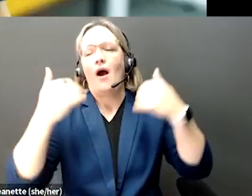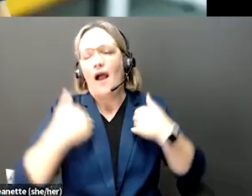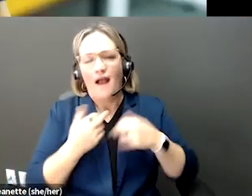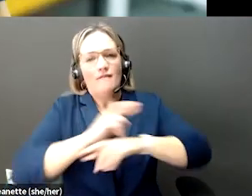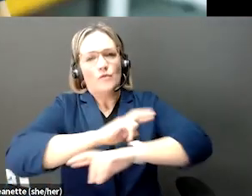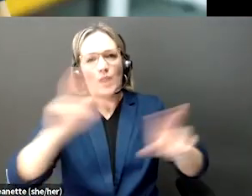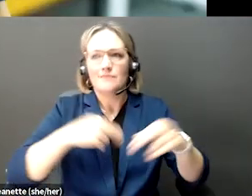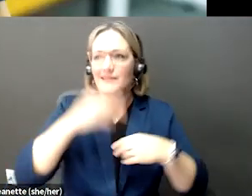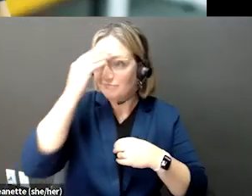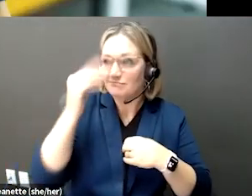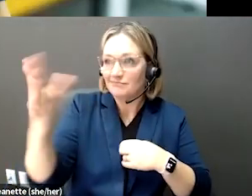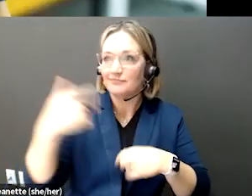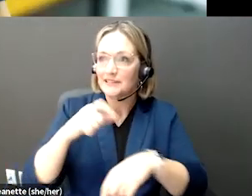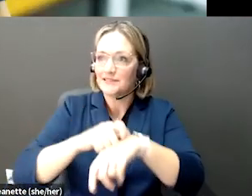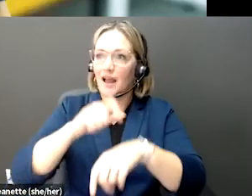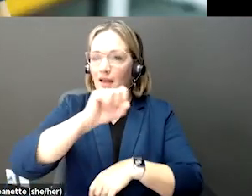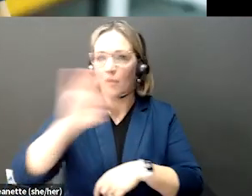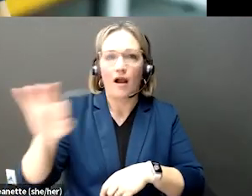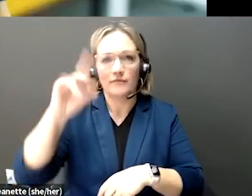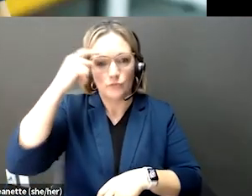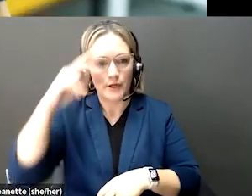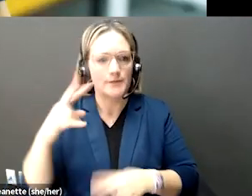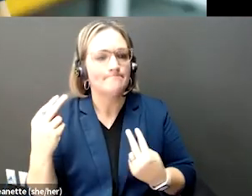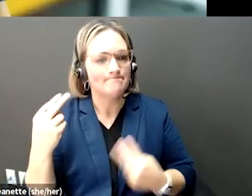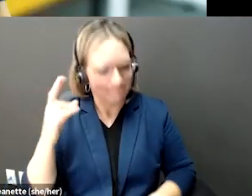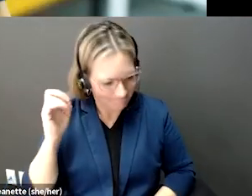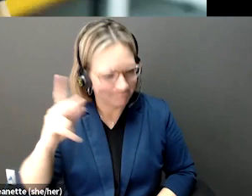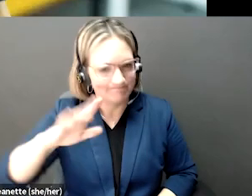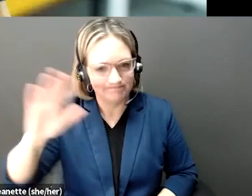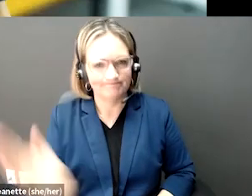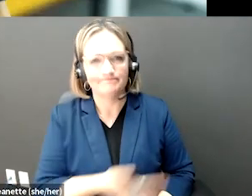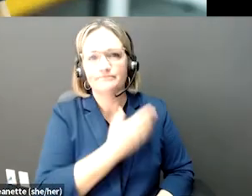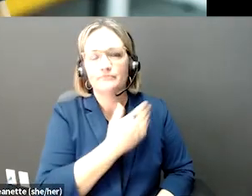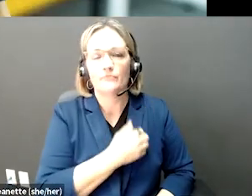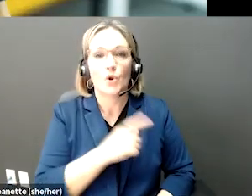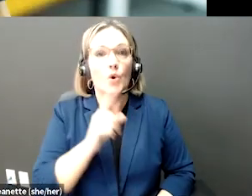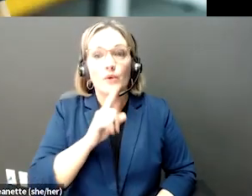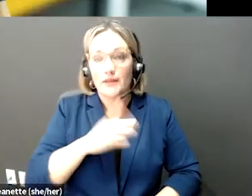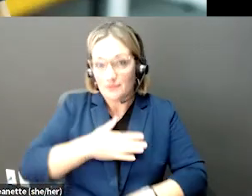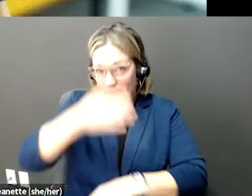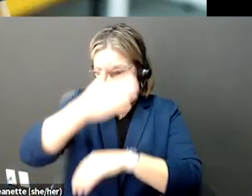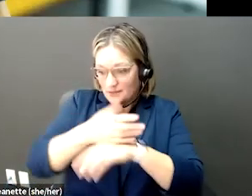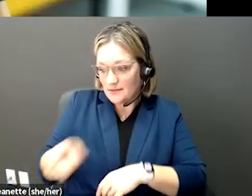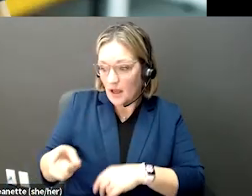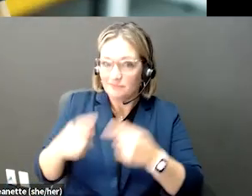can honestly say, I don't know where Ethan wouldn't be where he is today without it.